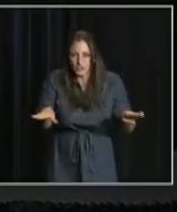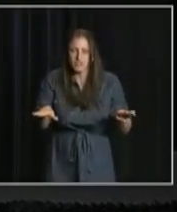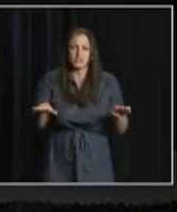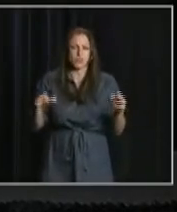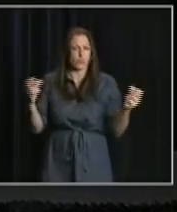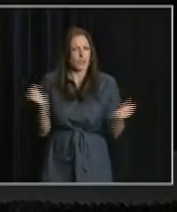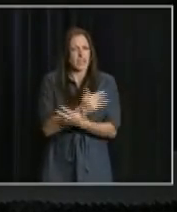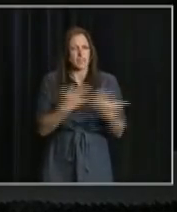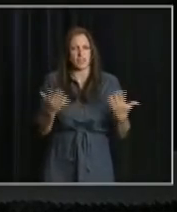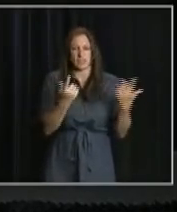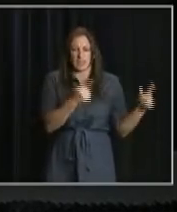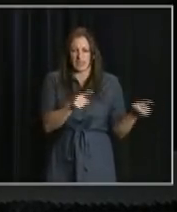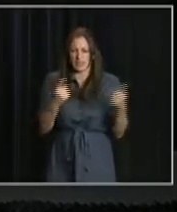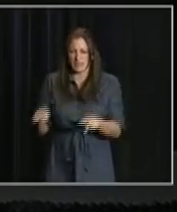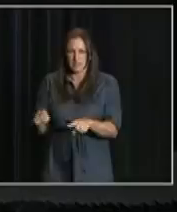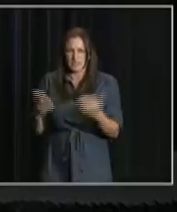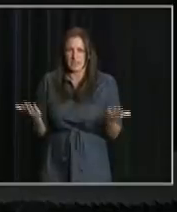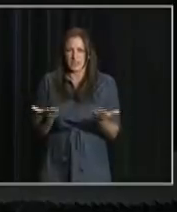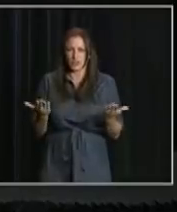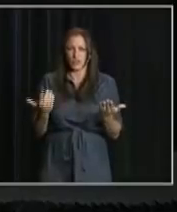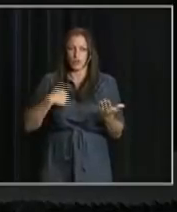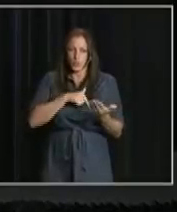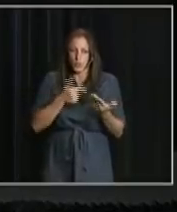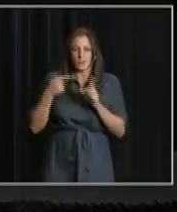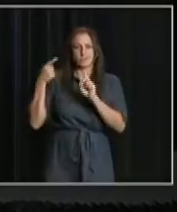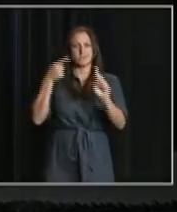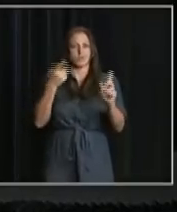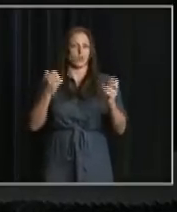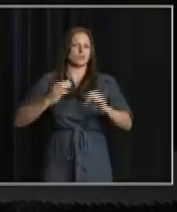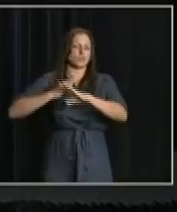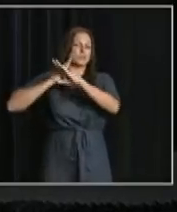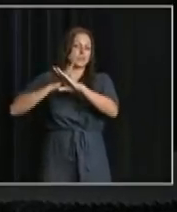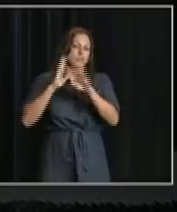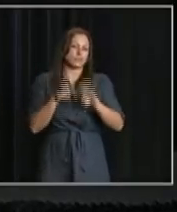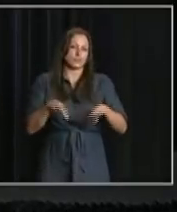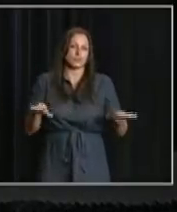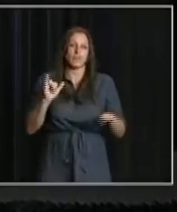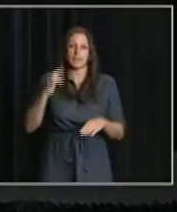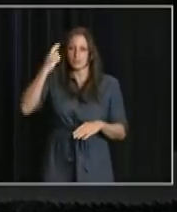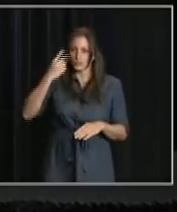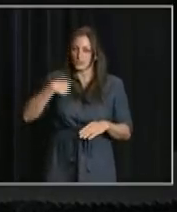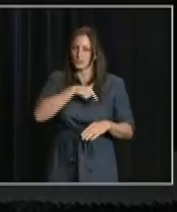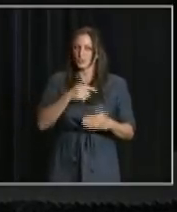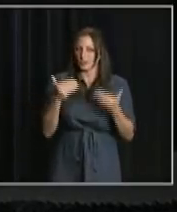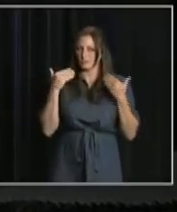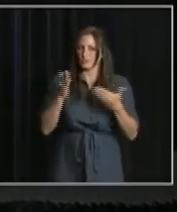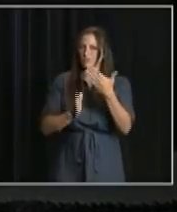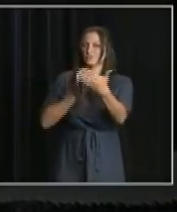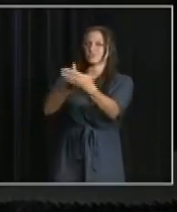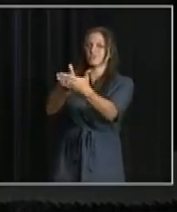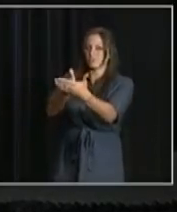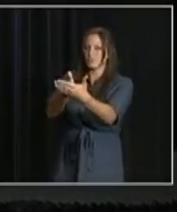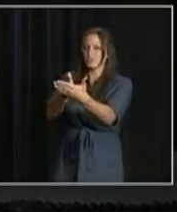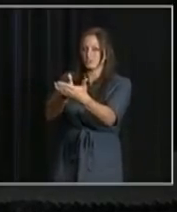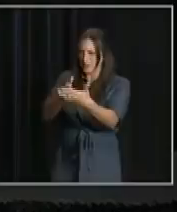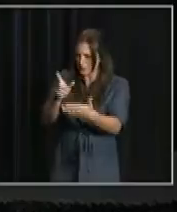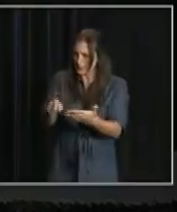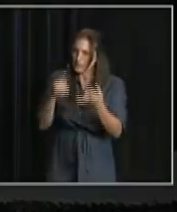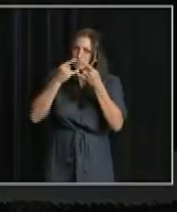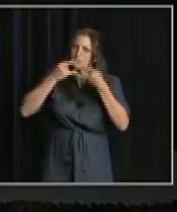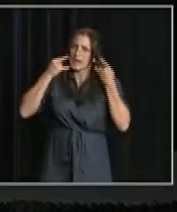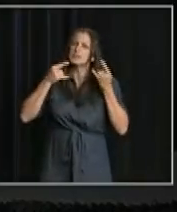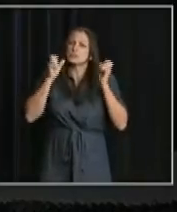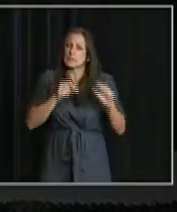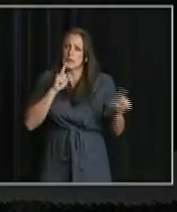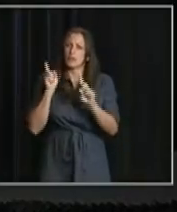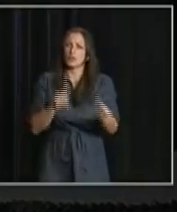here in our efforts is to protect children. That's why we filed the lawsuit. That's why we know from all